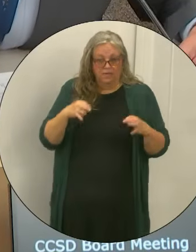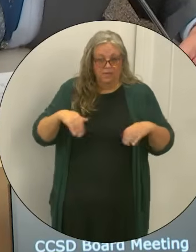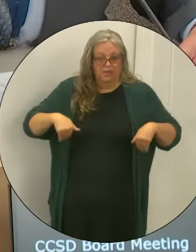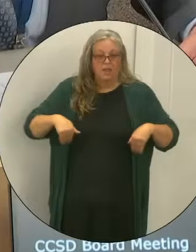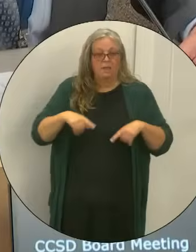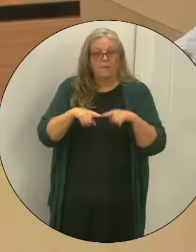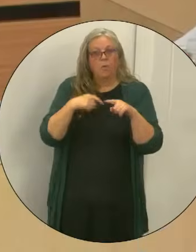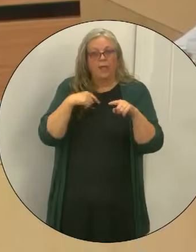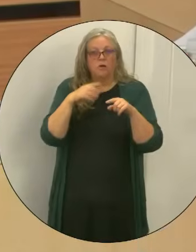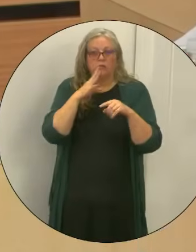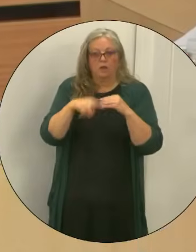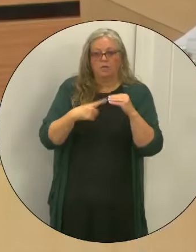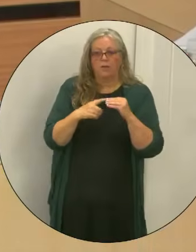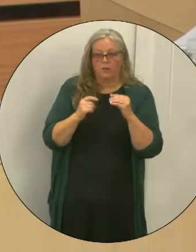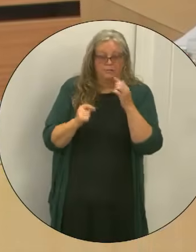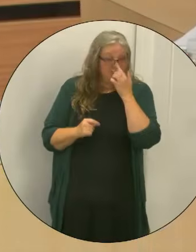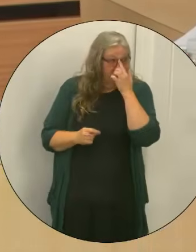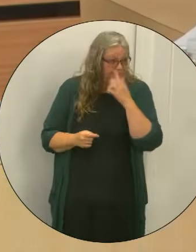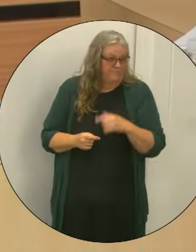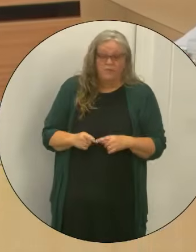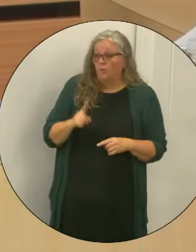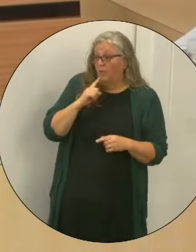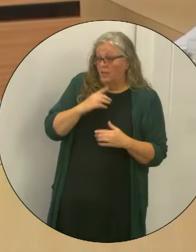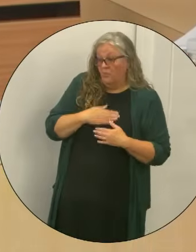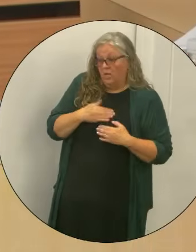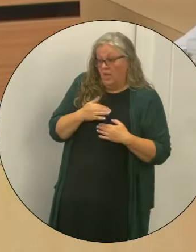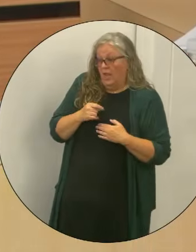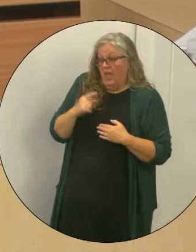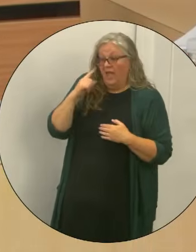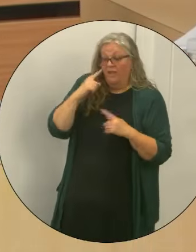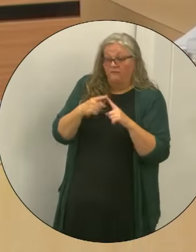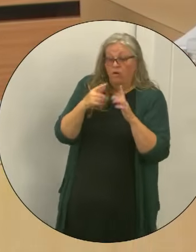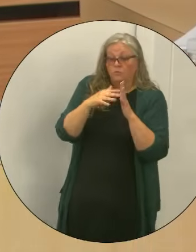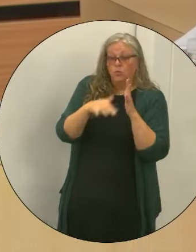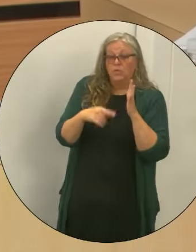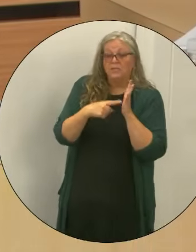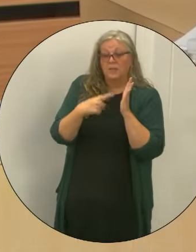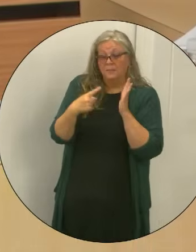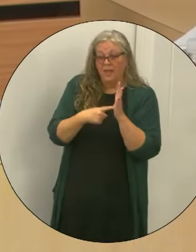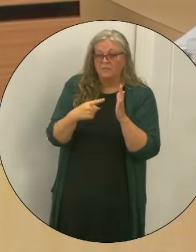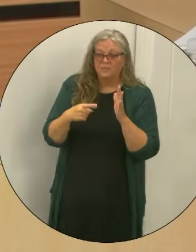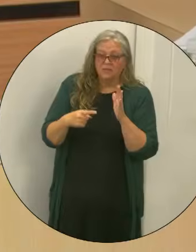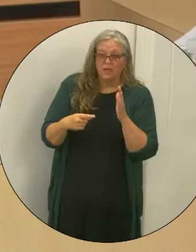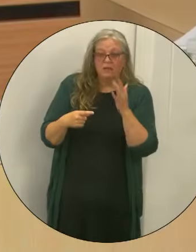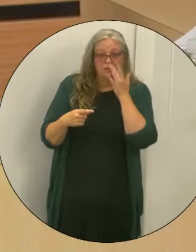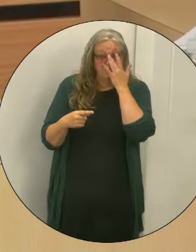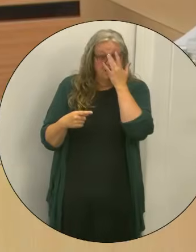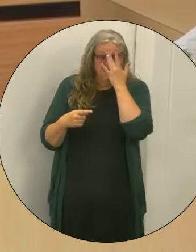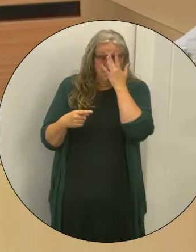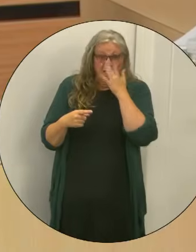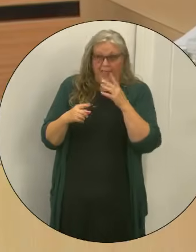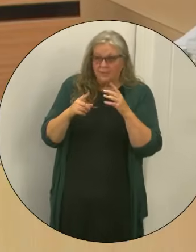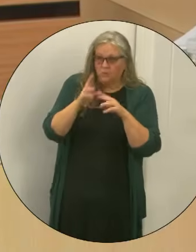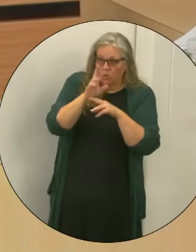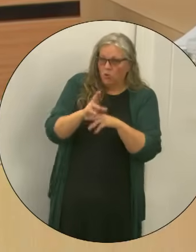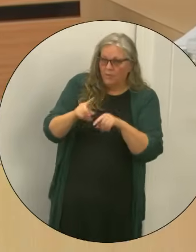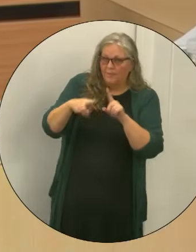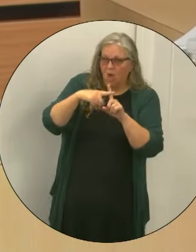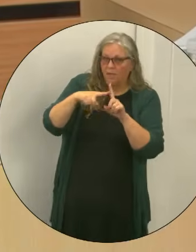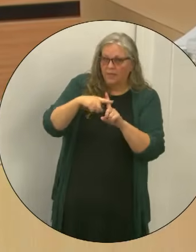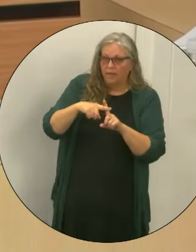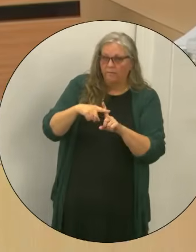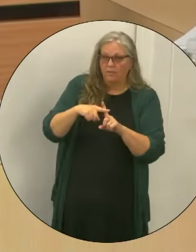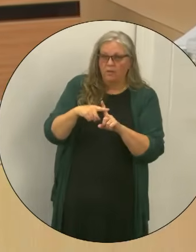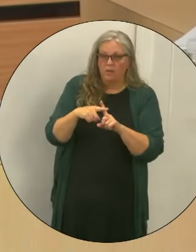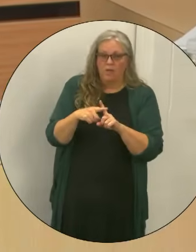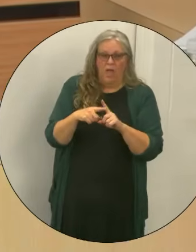into. Thank you, I appreciate that, because I do hear from students sometimes, I would have liked, and usually it's pretty positive, I wish I could have put this down